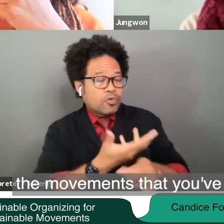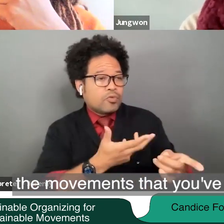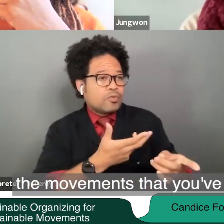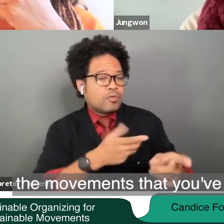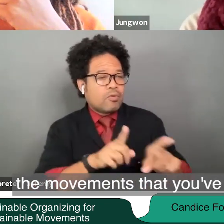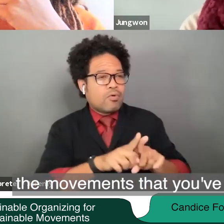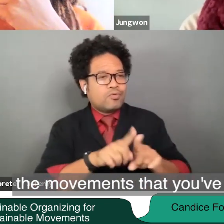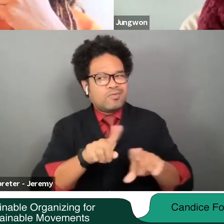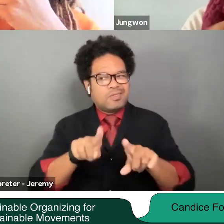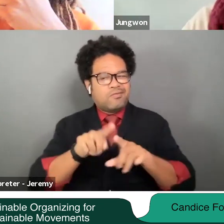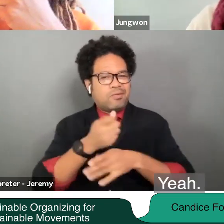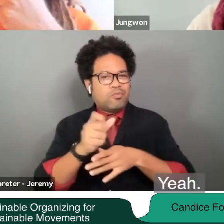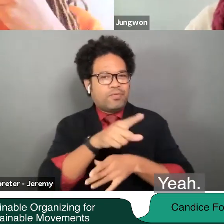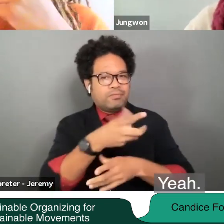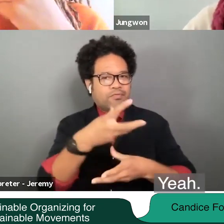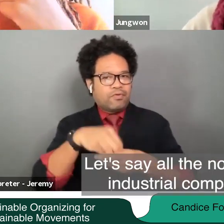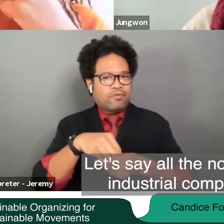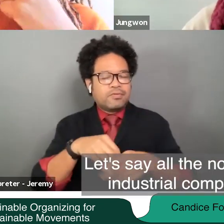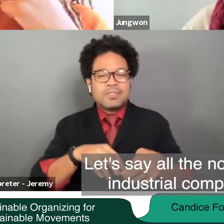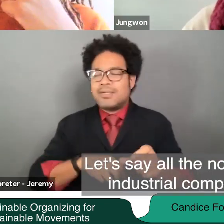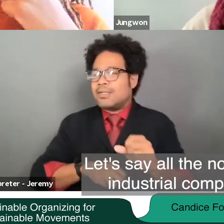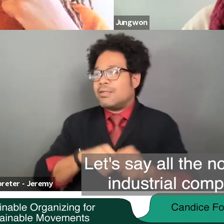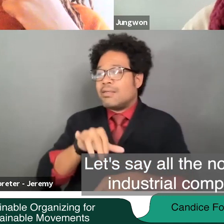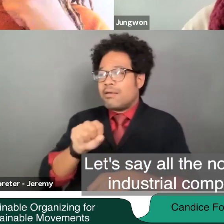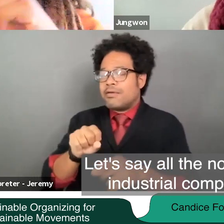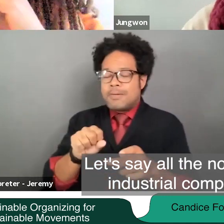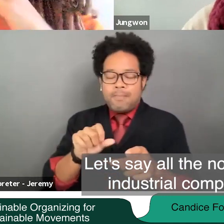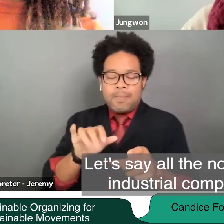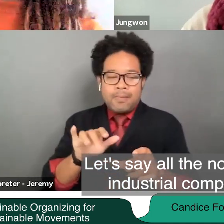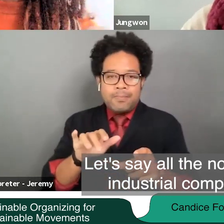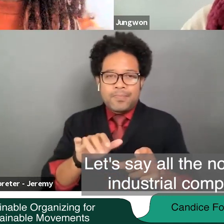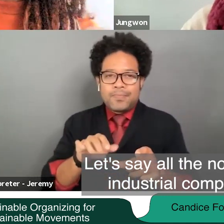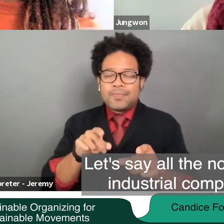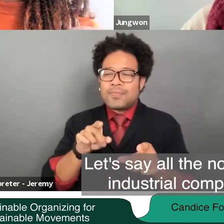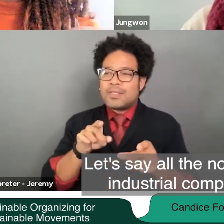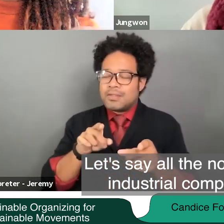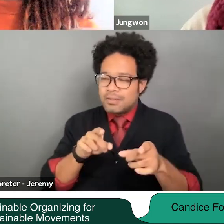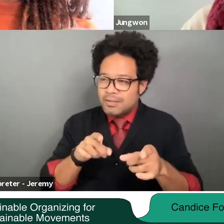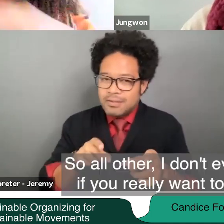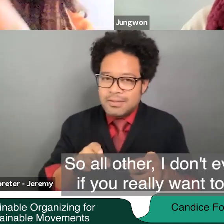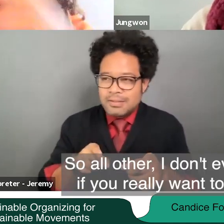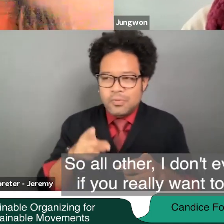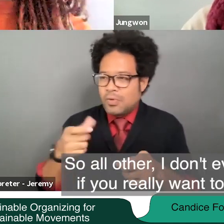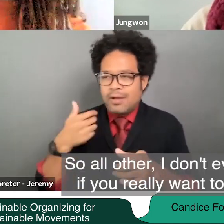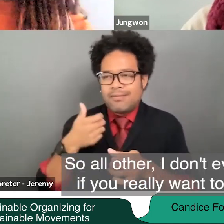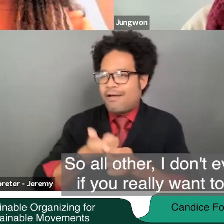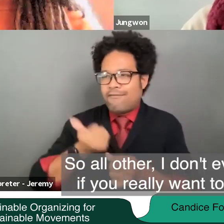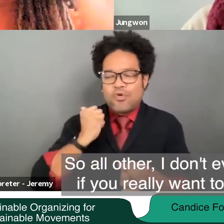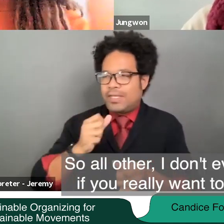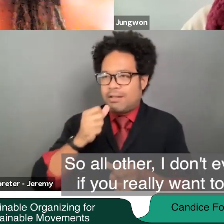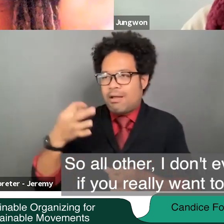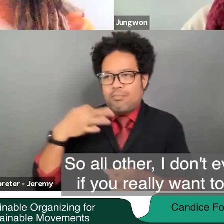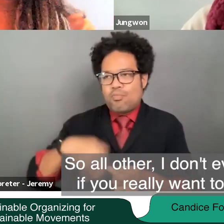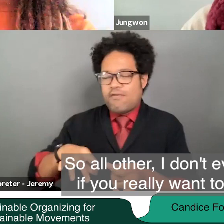movements that you've been involved with? Yeah. Let's stay out of the nonprofit industrial complex. That's a whole other,